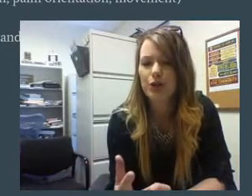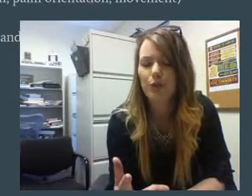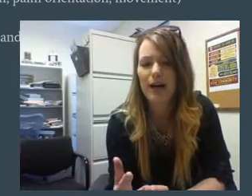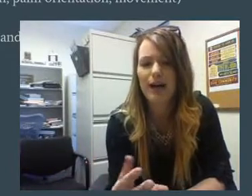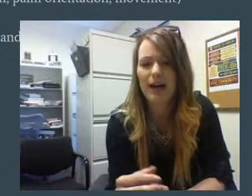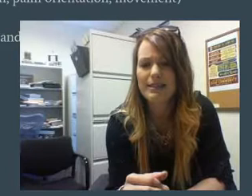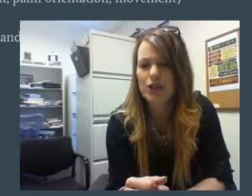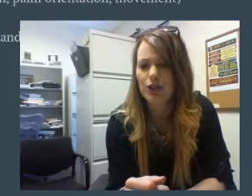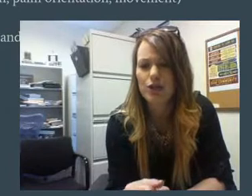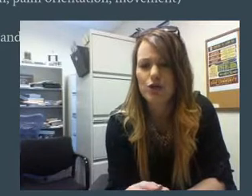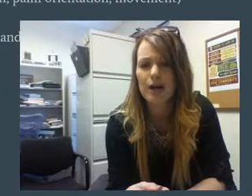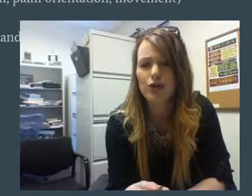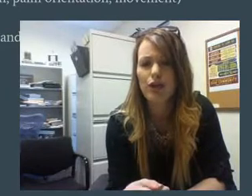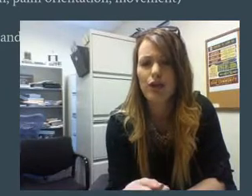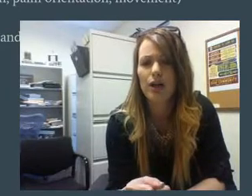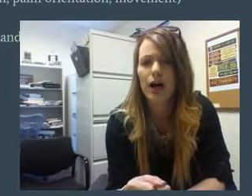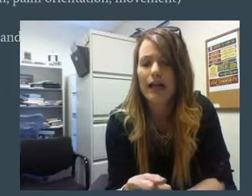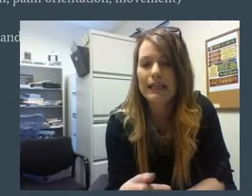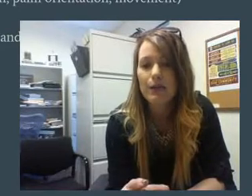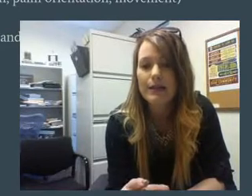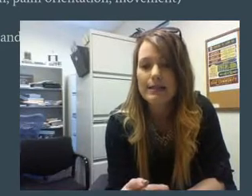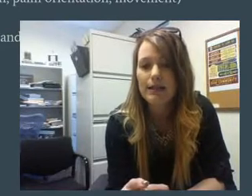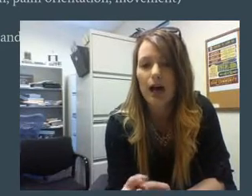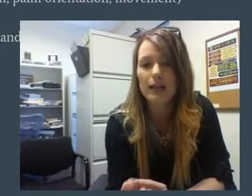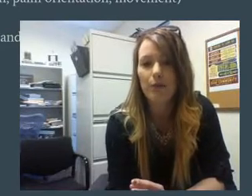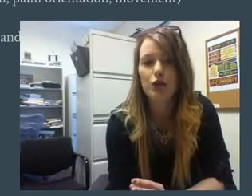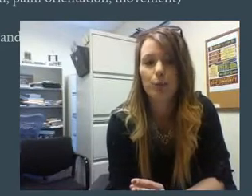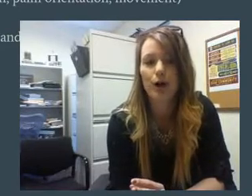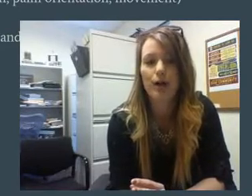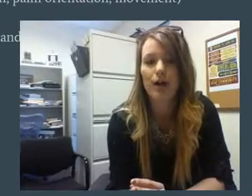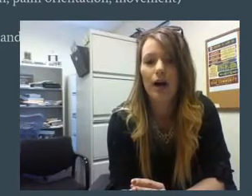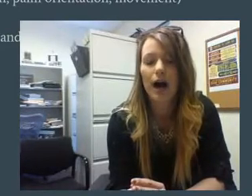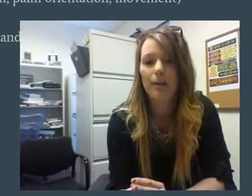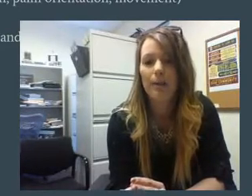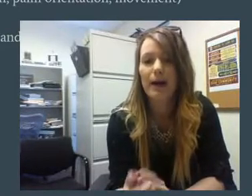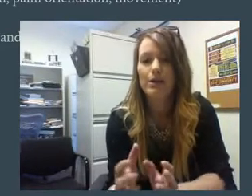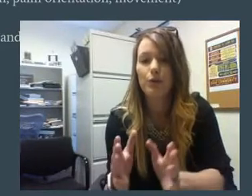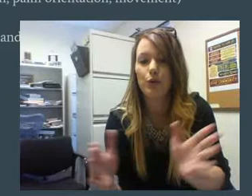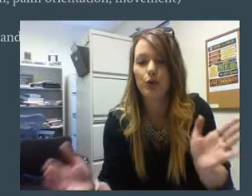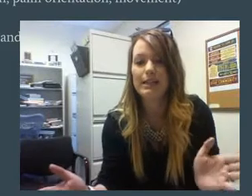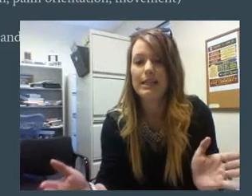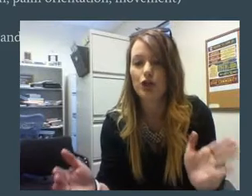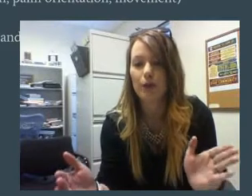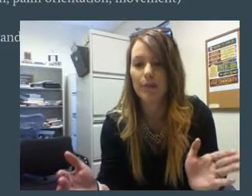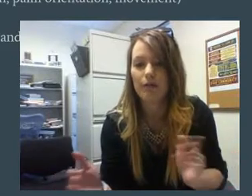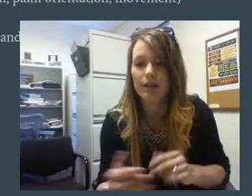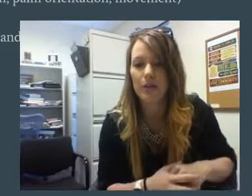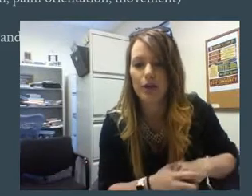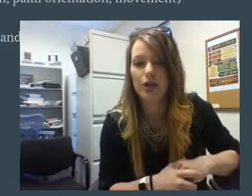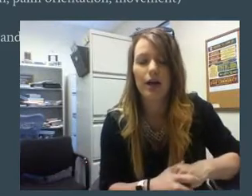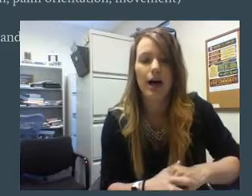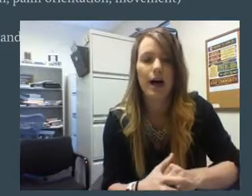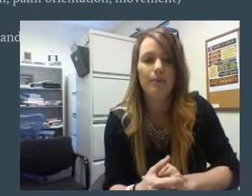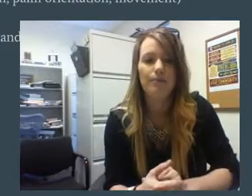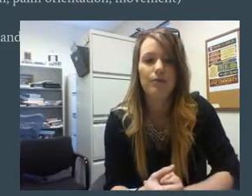Similar to what a teacher, an instructor, a linguist, a language book might do in order to teach grammar of a